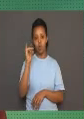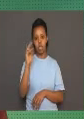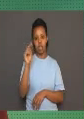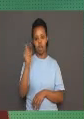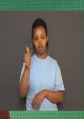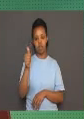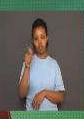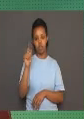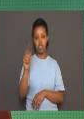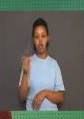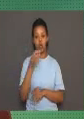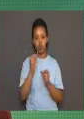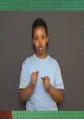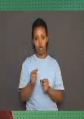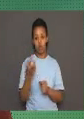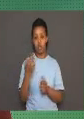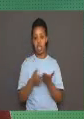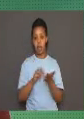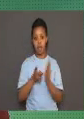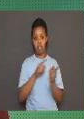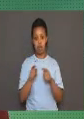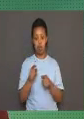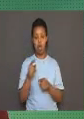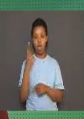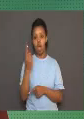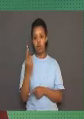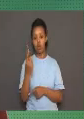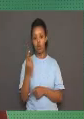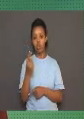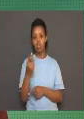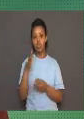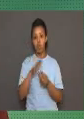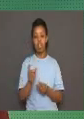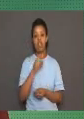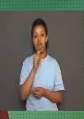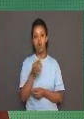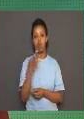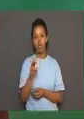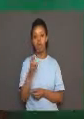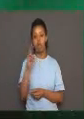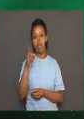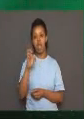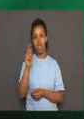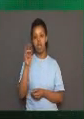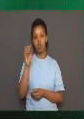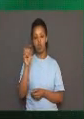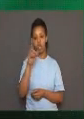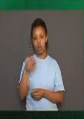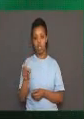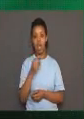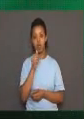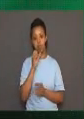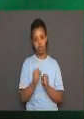means that neither one dominates the other in the heterozygote. In